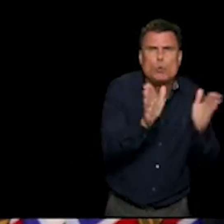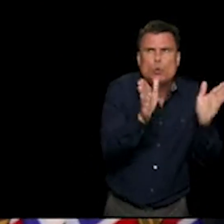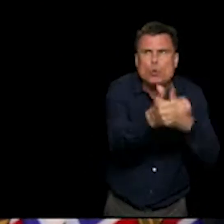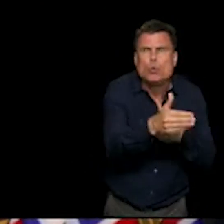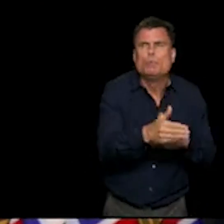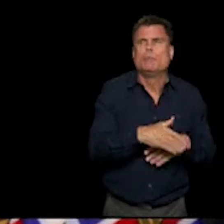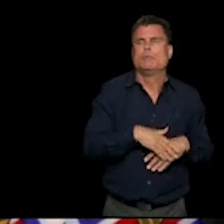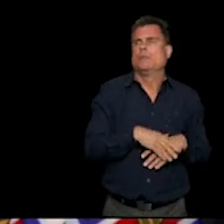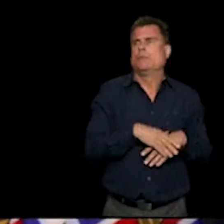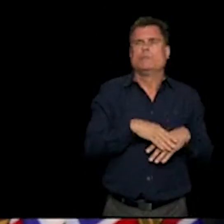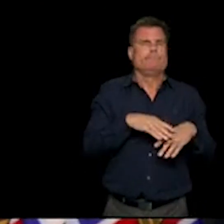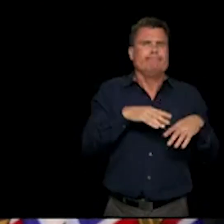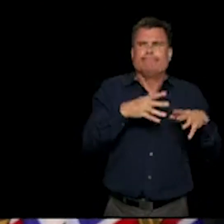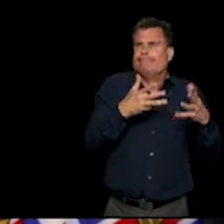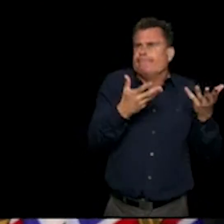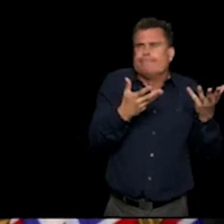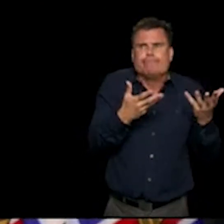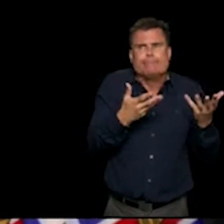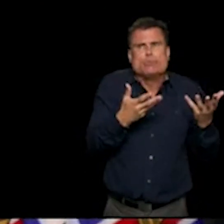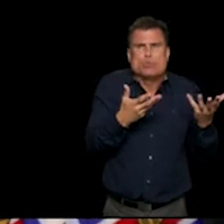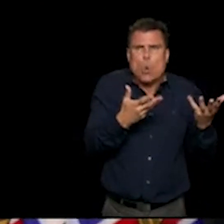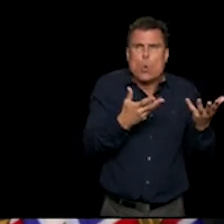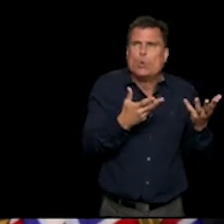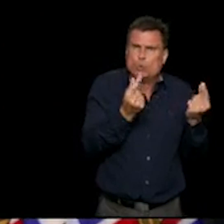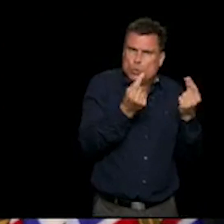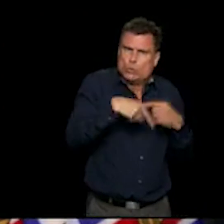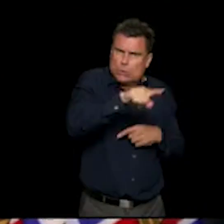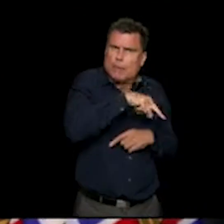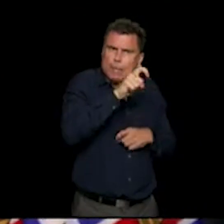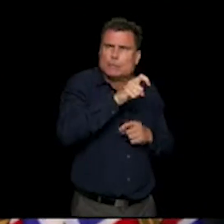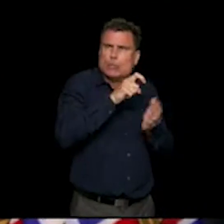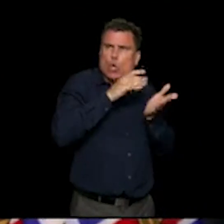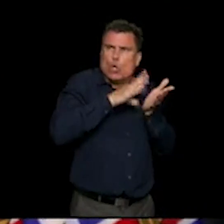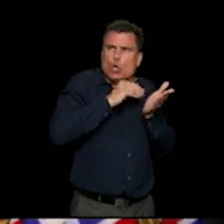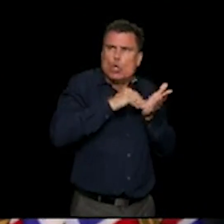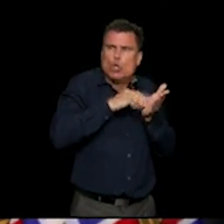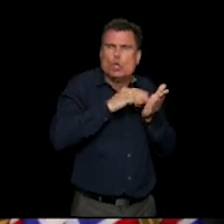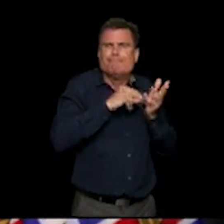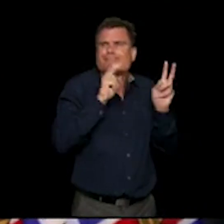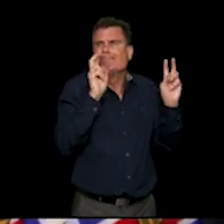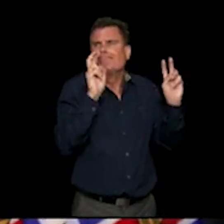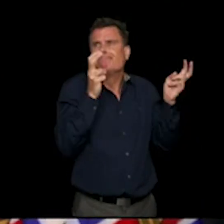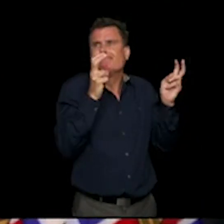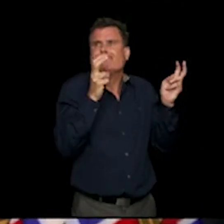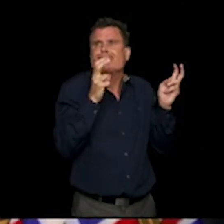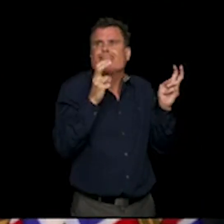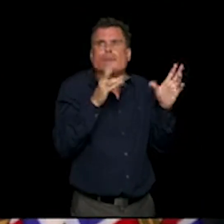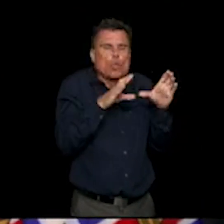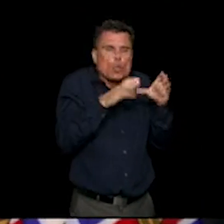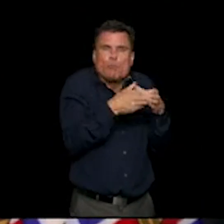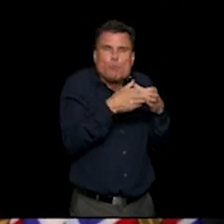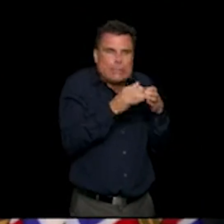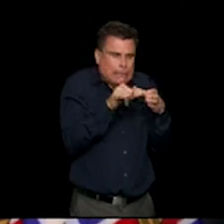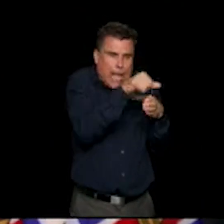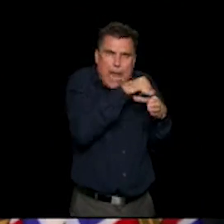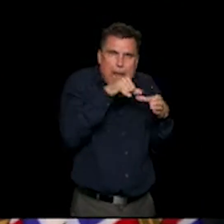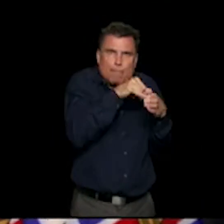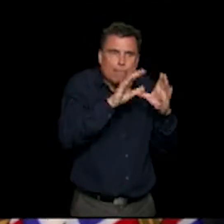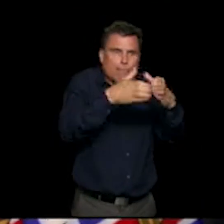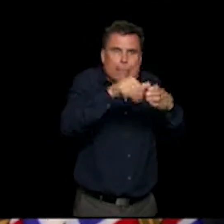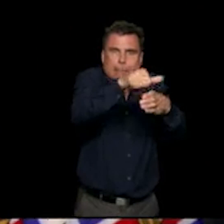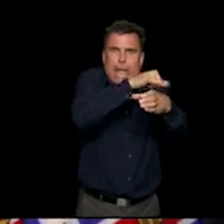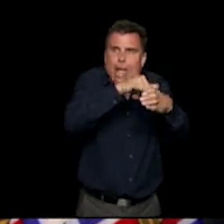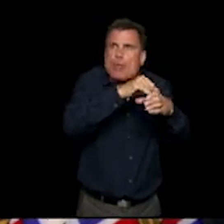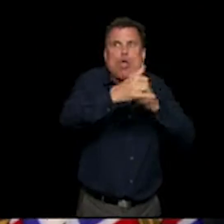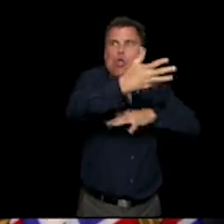with many rooms. We have a learning cohort model that is developed on the public health advice of Dr. Bonnie Henry and her